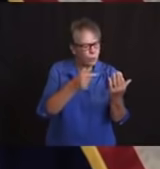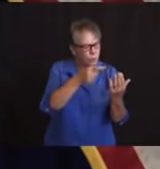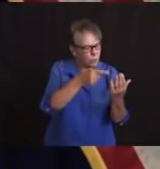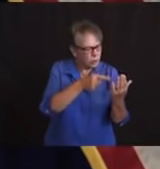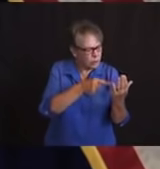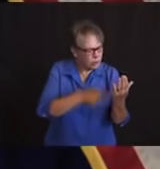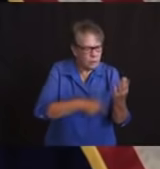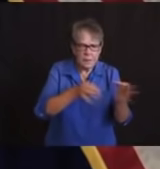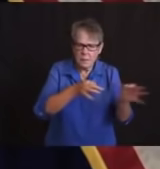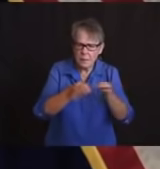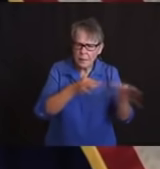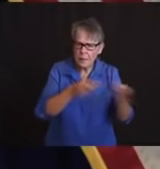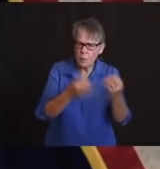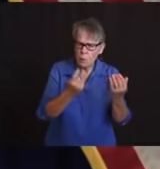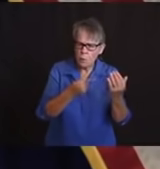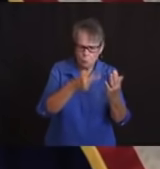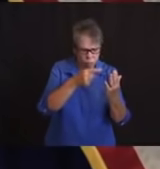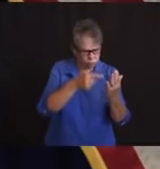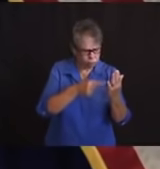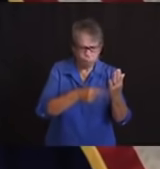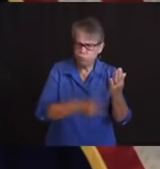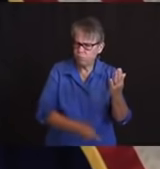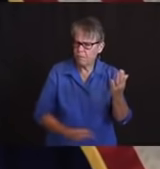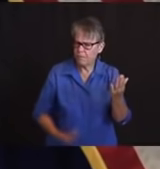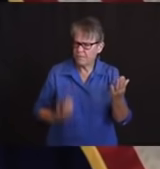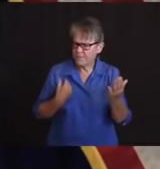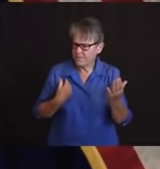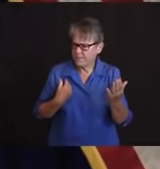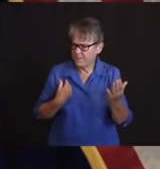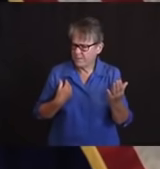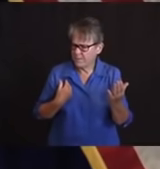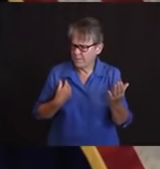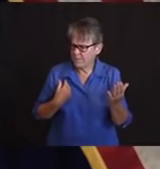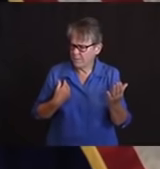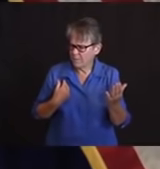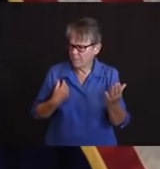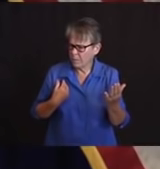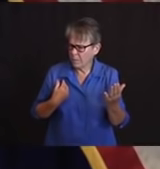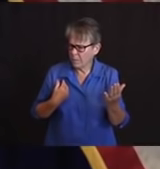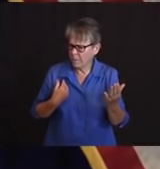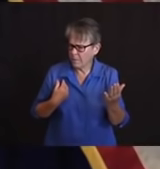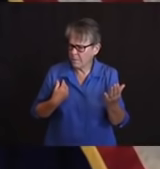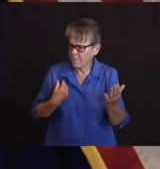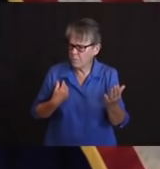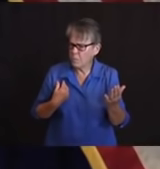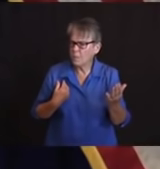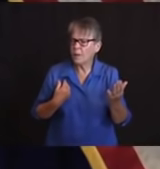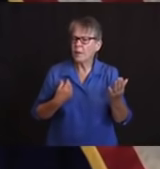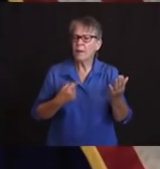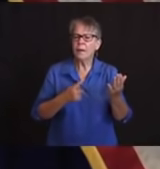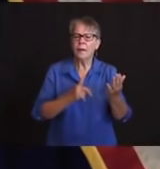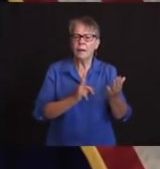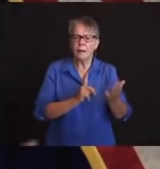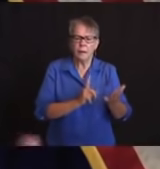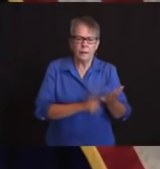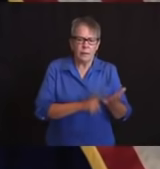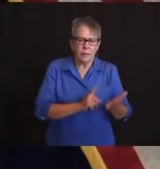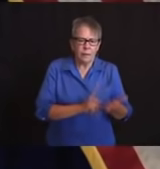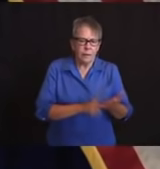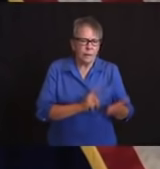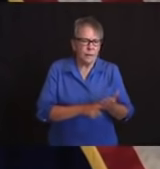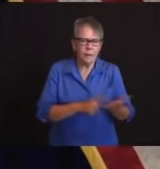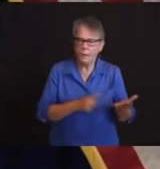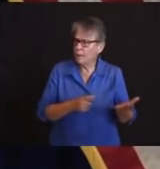The schools have to communicate. Well, so if your child is sick, as the parent, you're going to know because you're so there is a